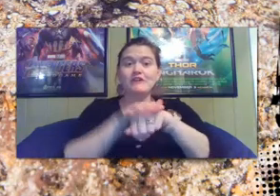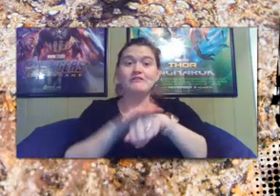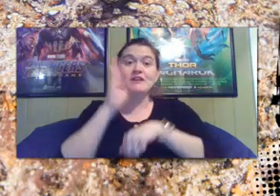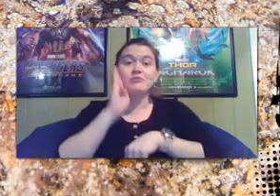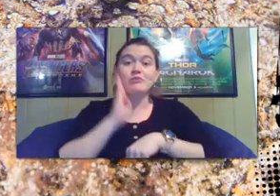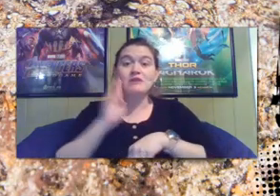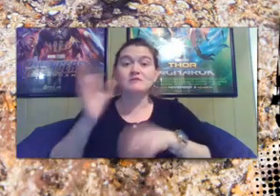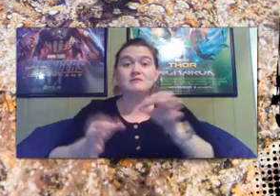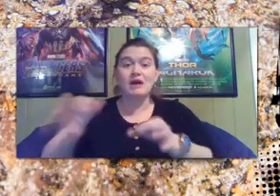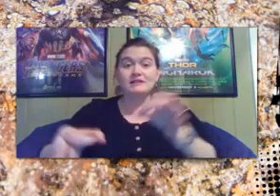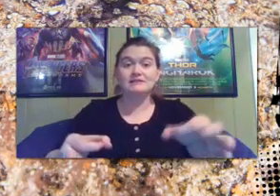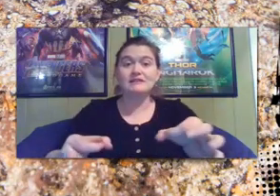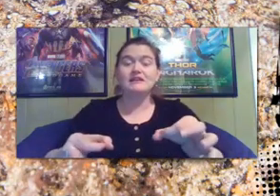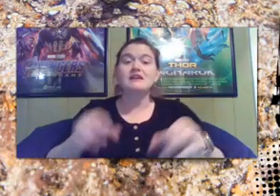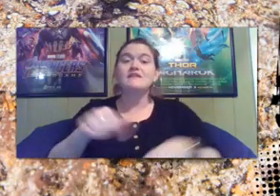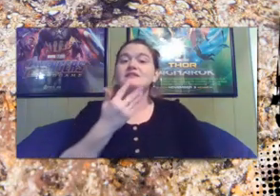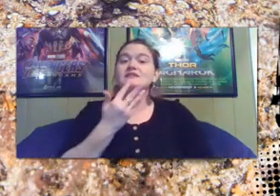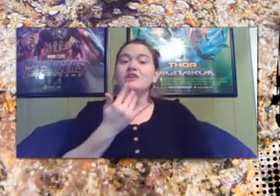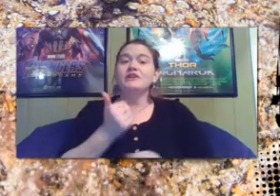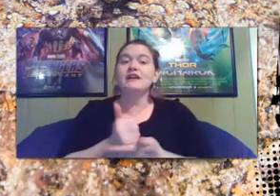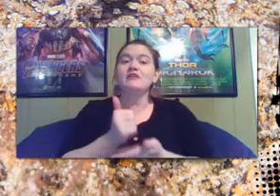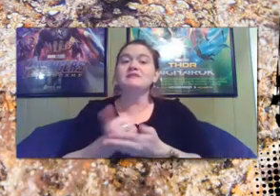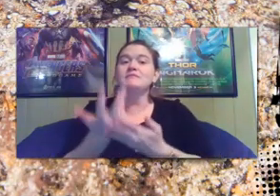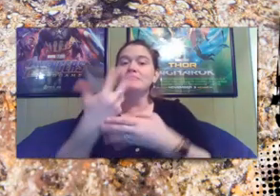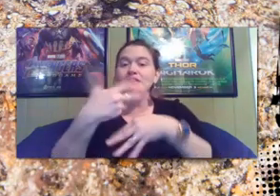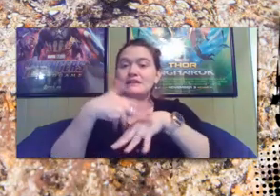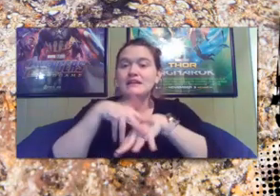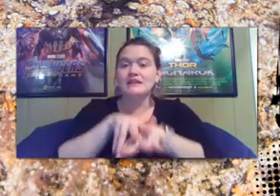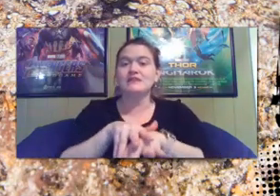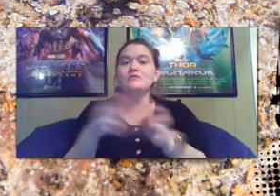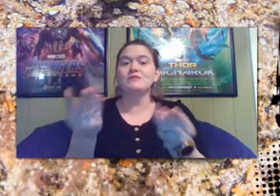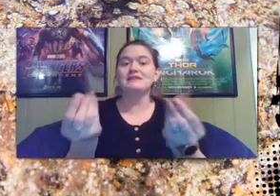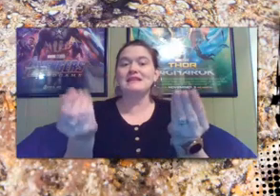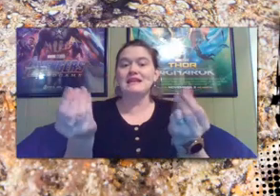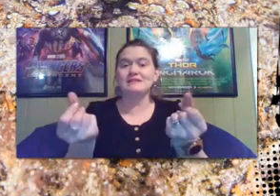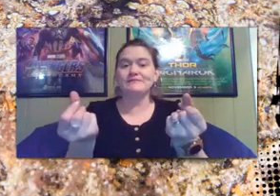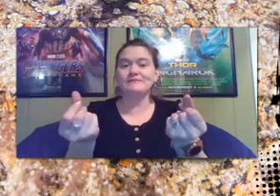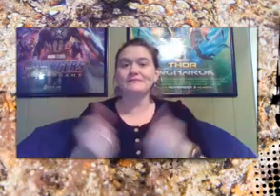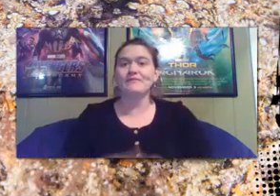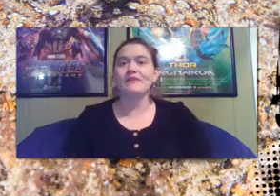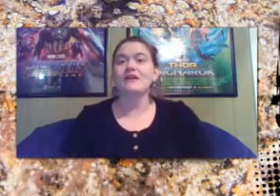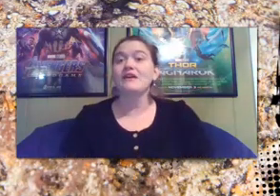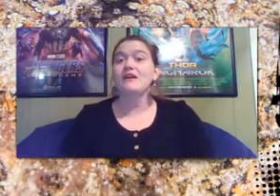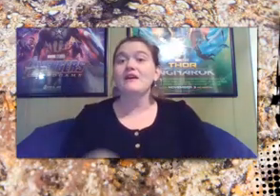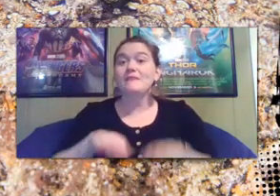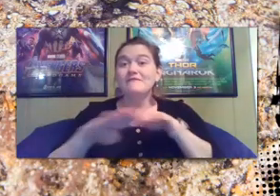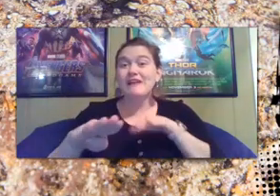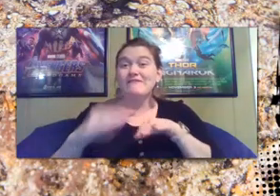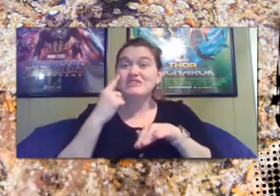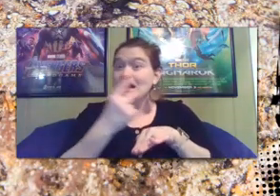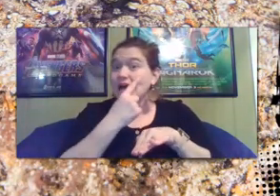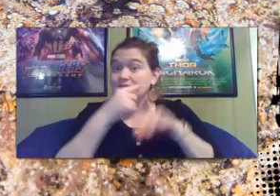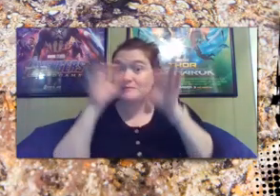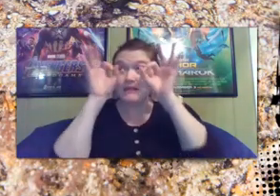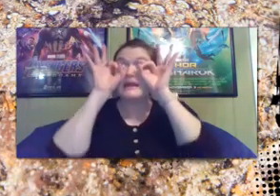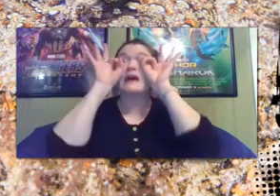flatfish is covered in brown spots. This coloring helps it blend in with the sand. The